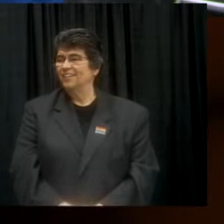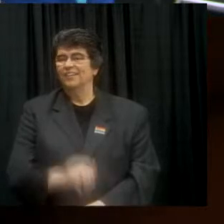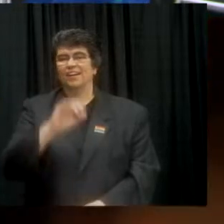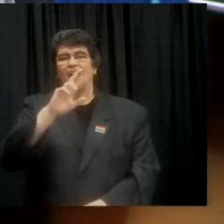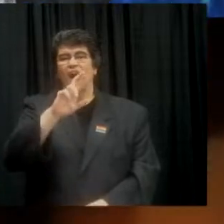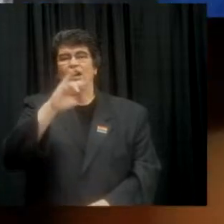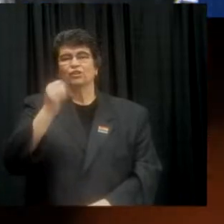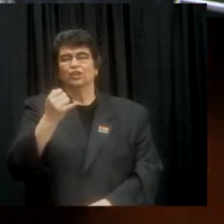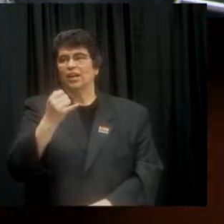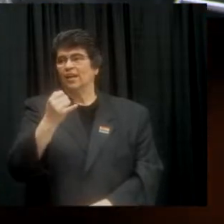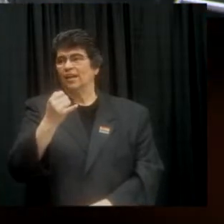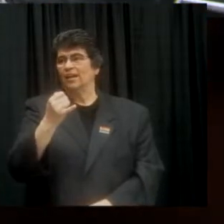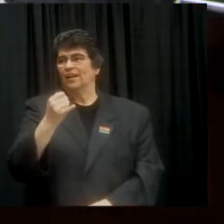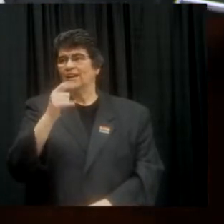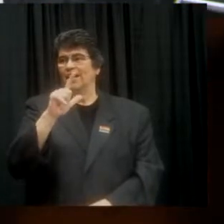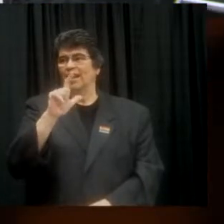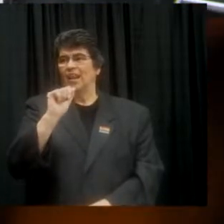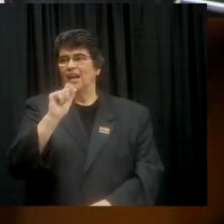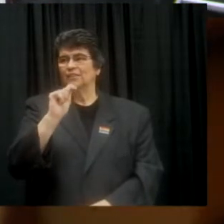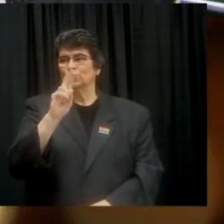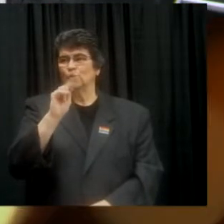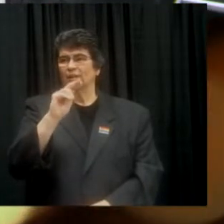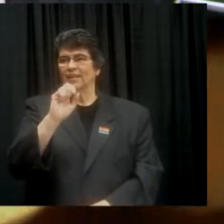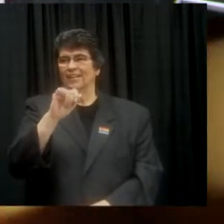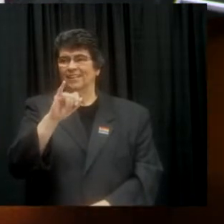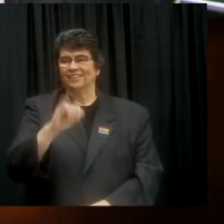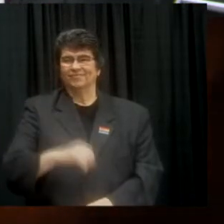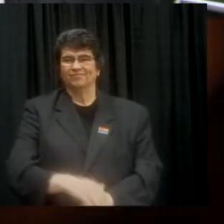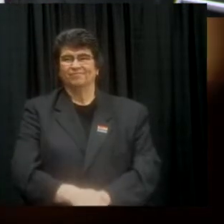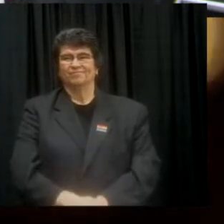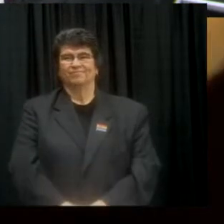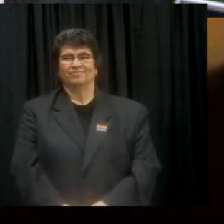RJ Latuli Rapati.